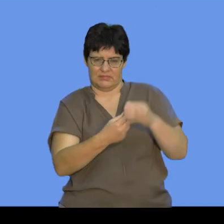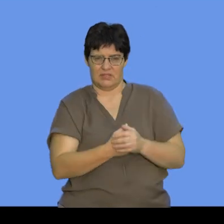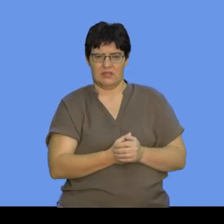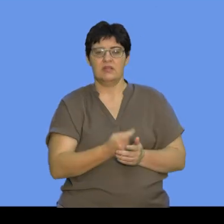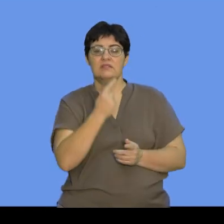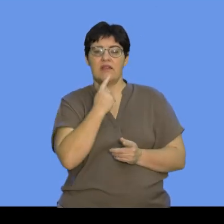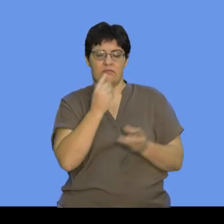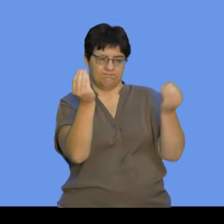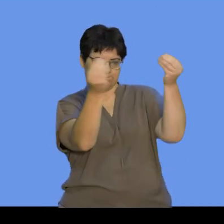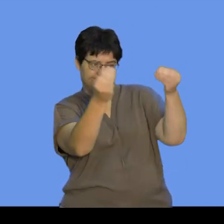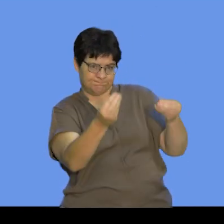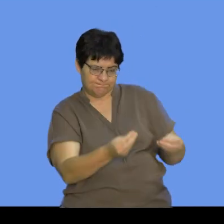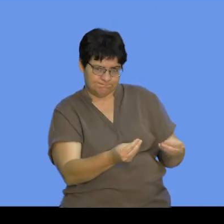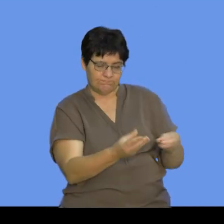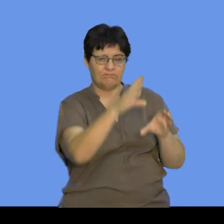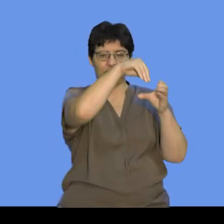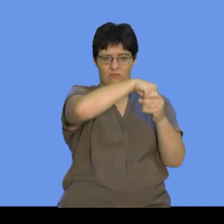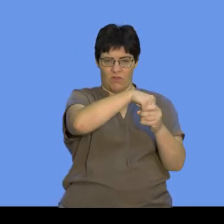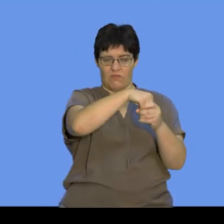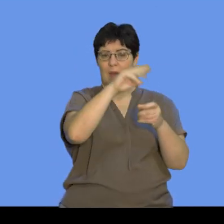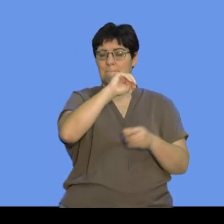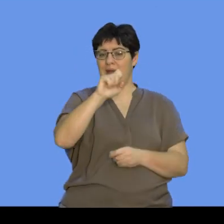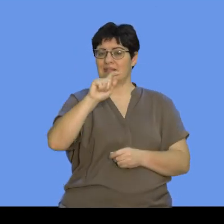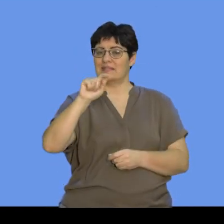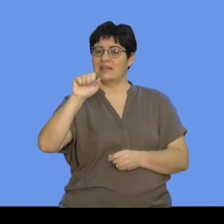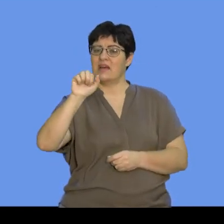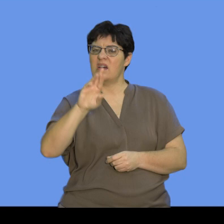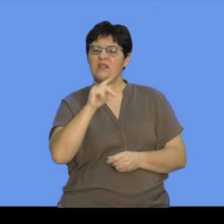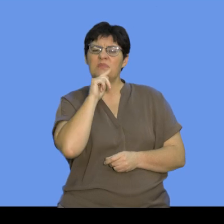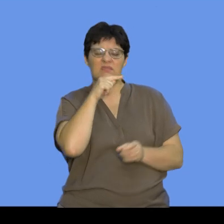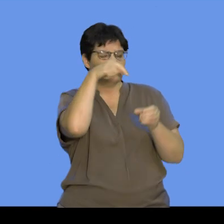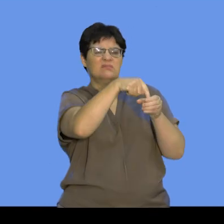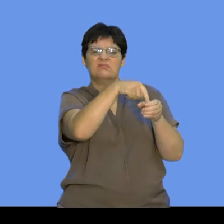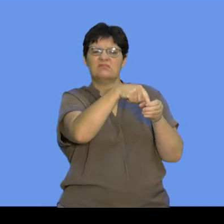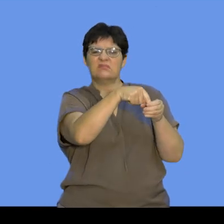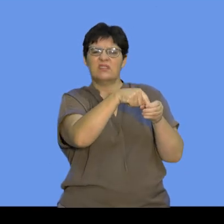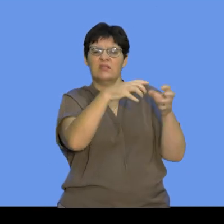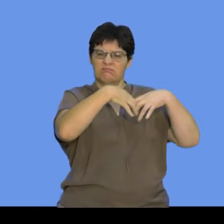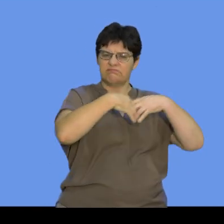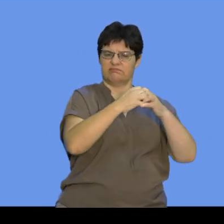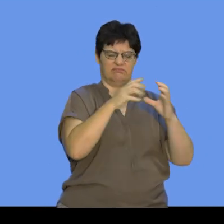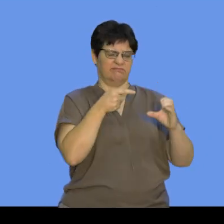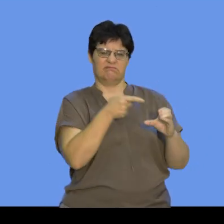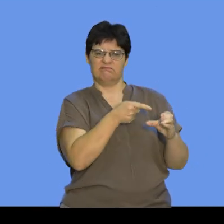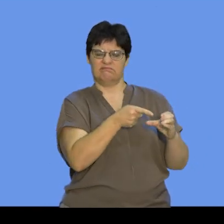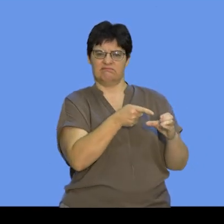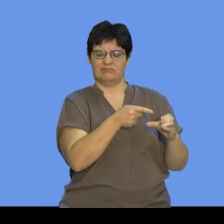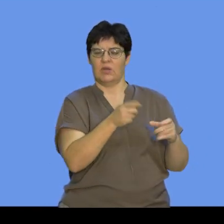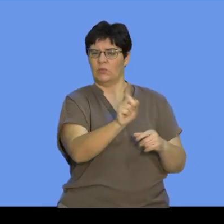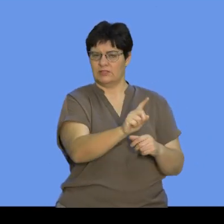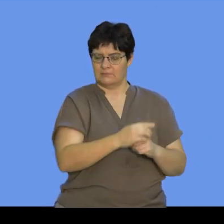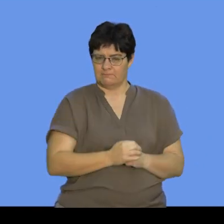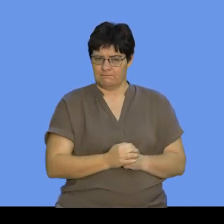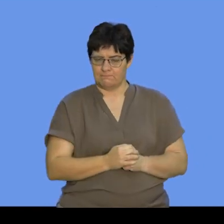about the composition of matter, we actually asking ourselves, what is it exactly that makes up matter? And we also know